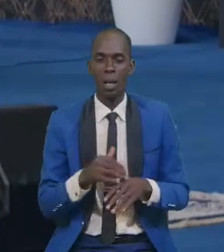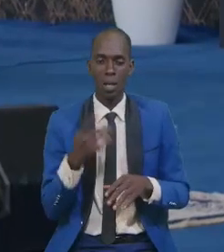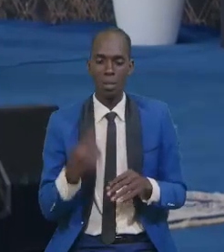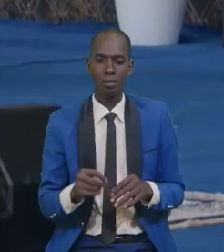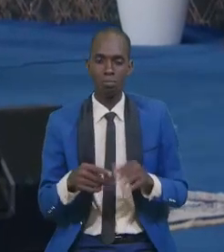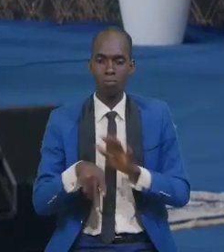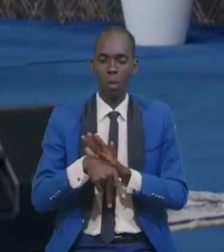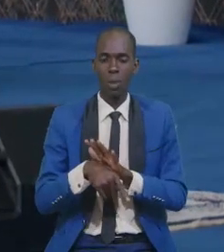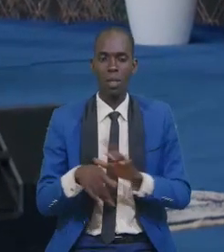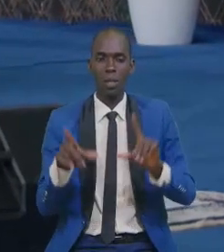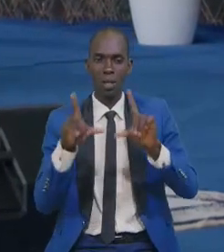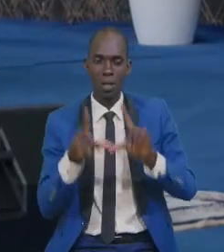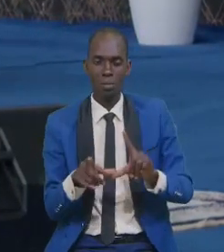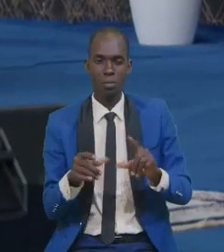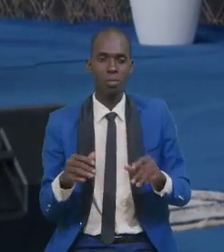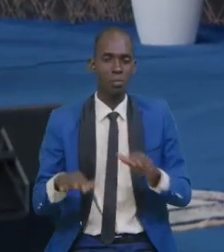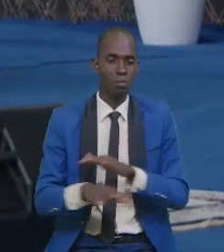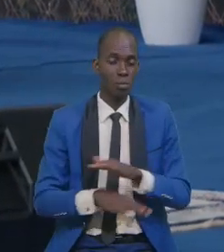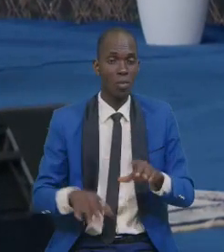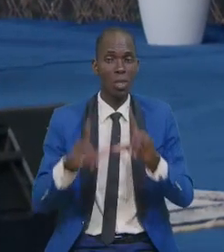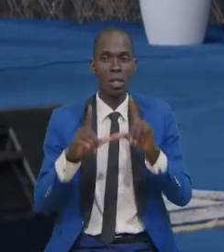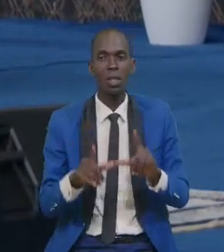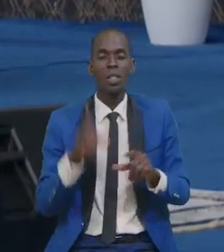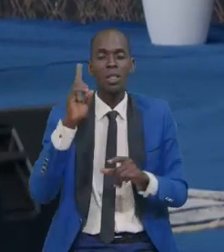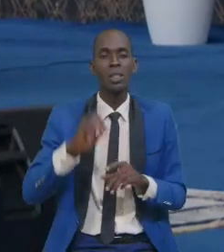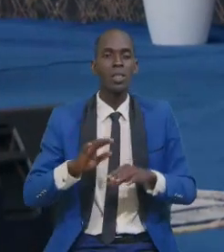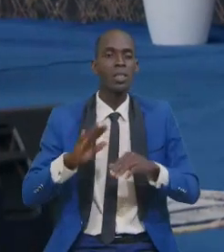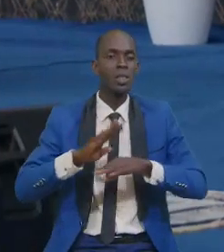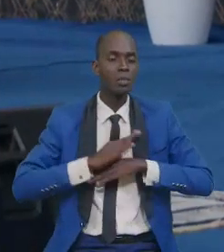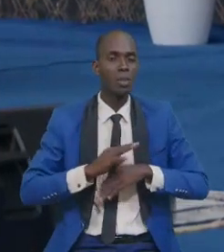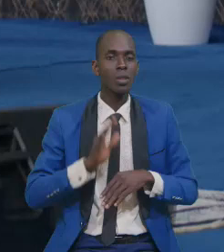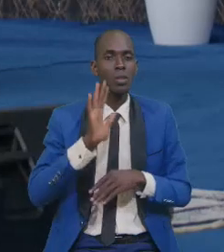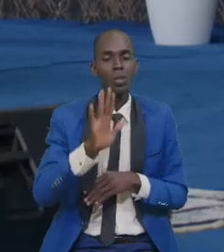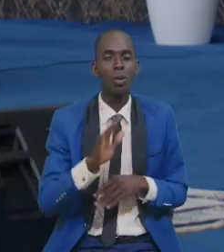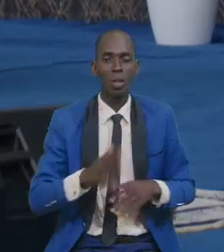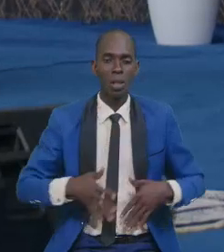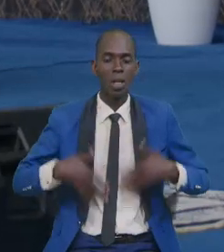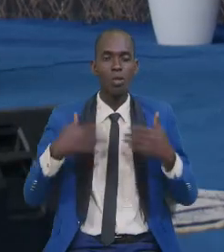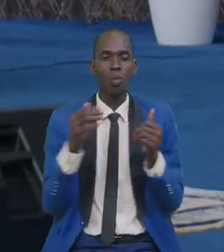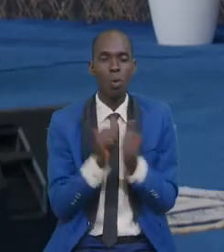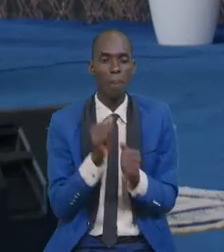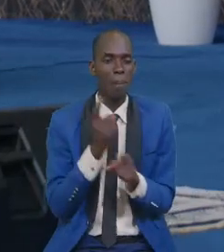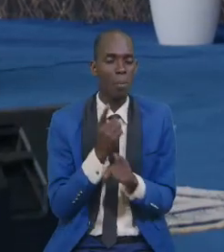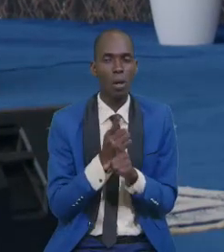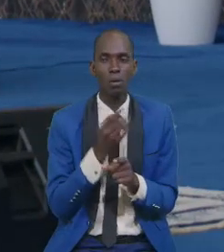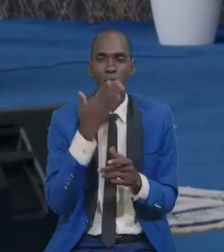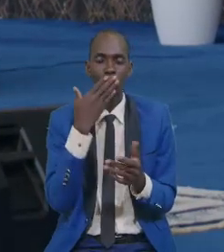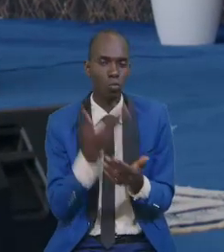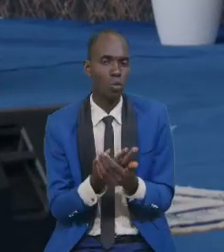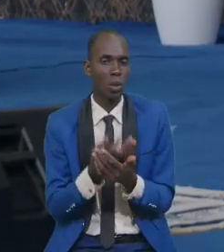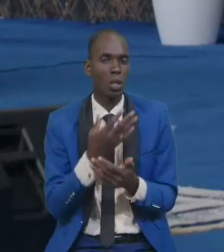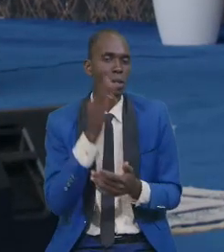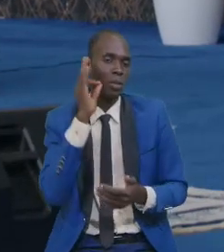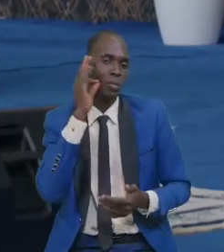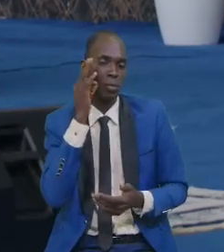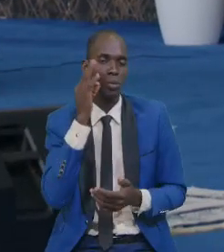mouth with good, appropriate food. There are foods, kinds of foods